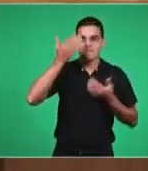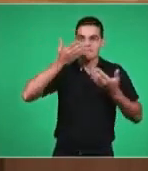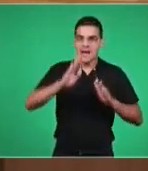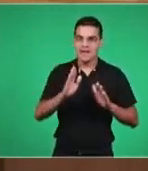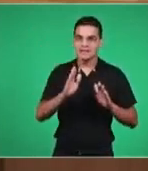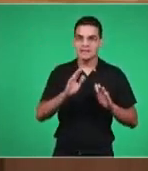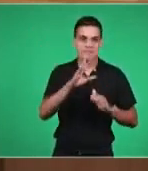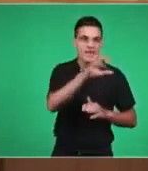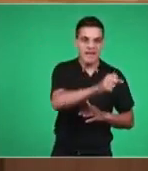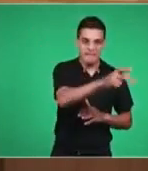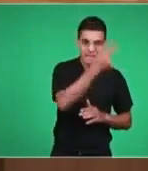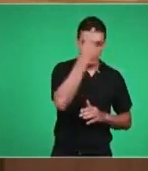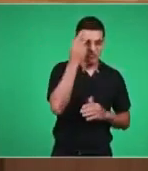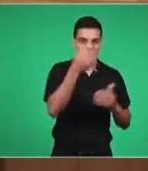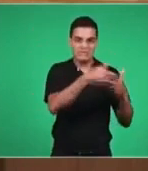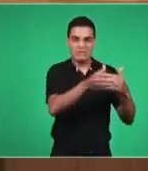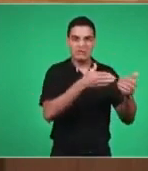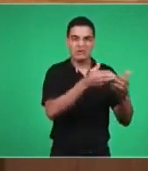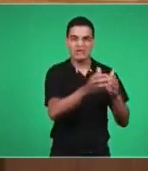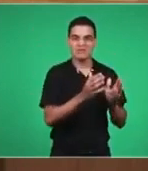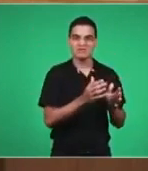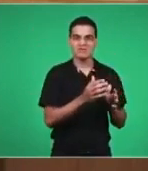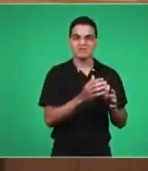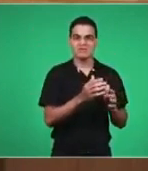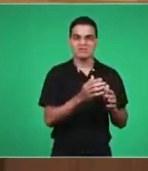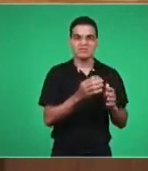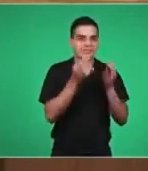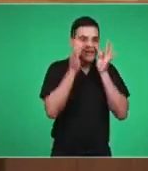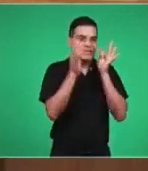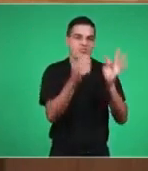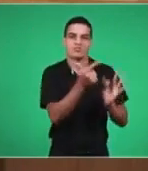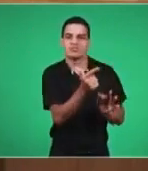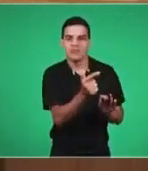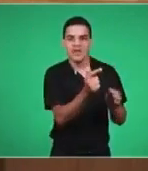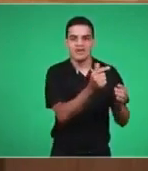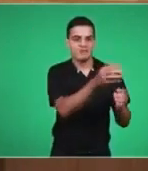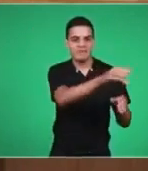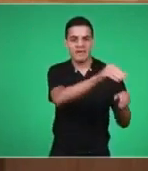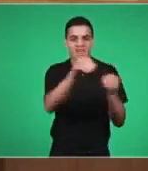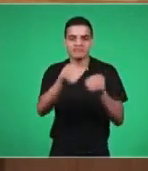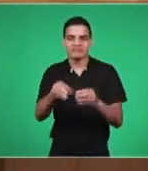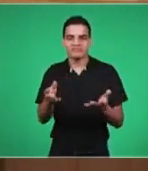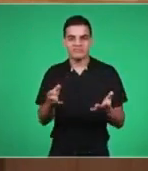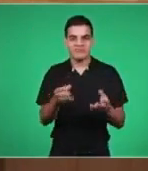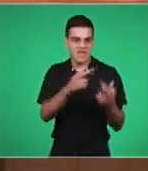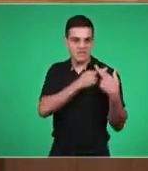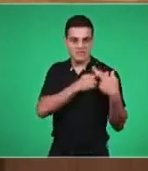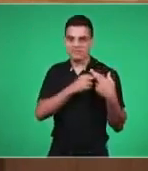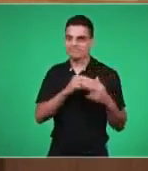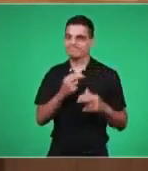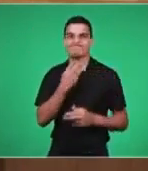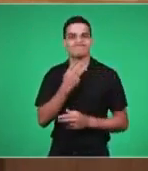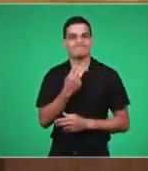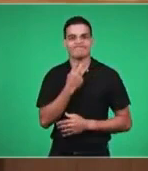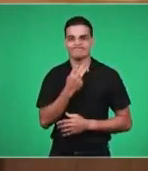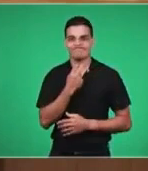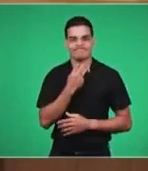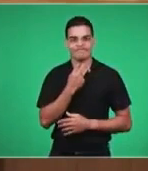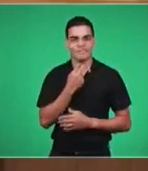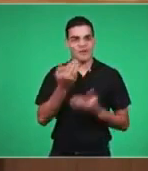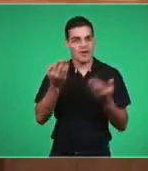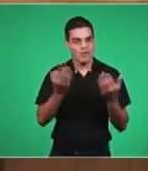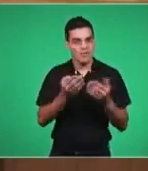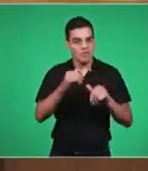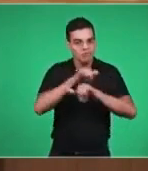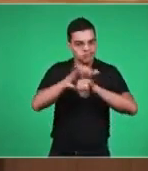But we cannot put people that are interested in the flesh and worldly things out to be at the front of the church where everyone can